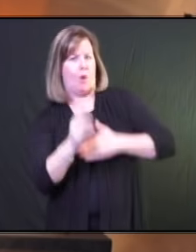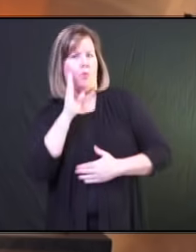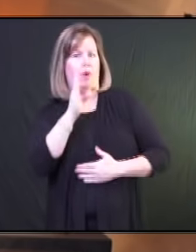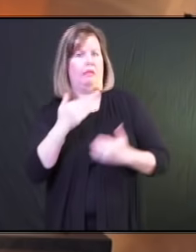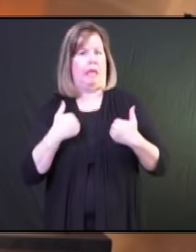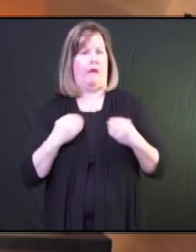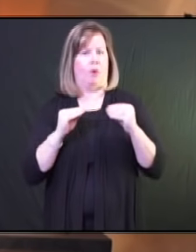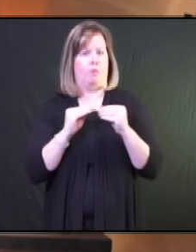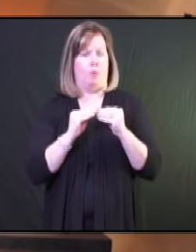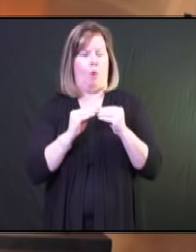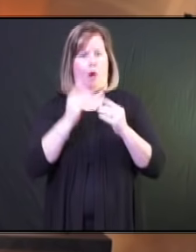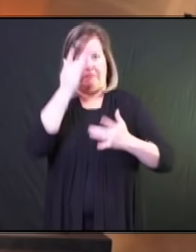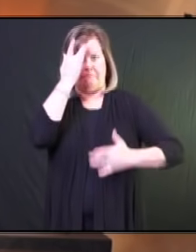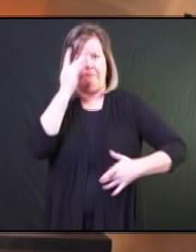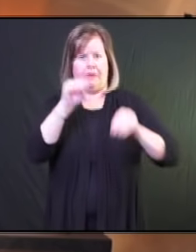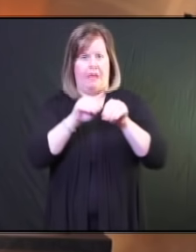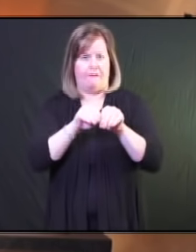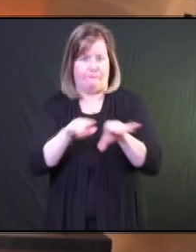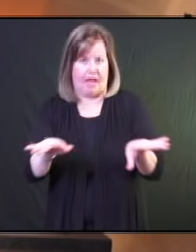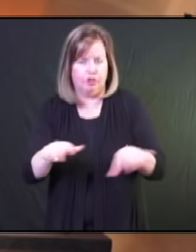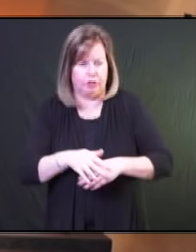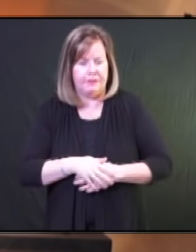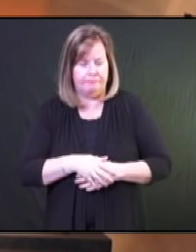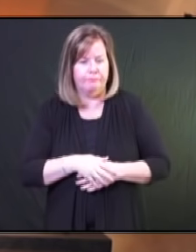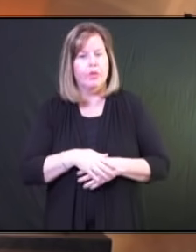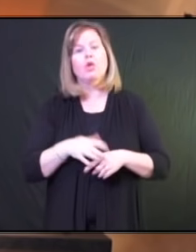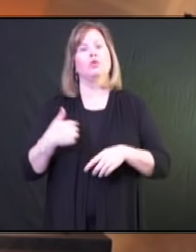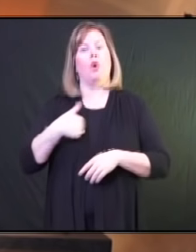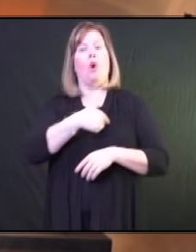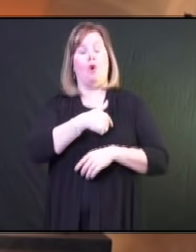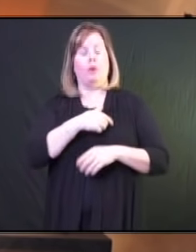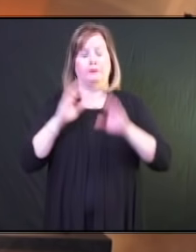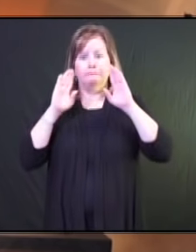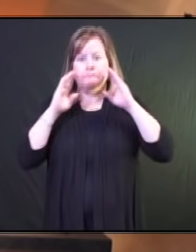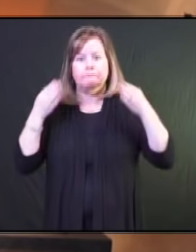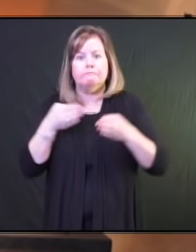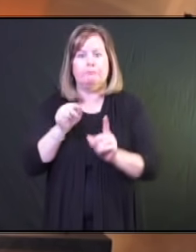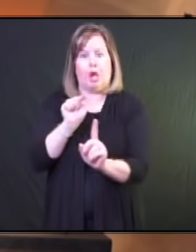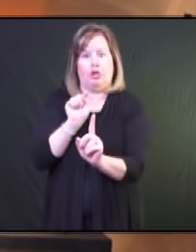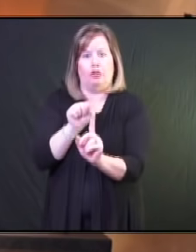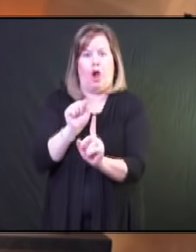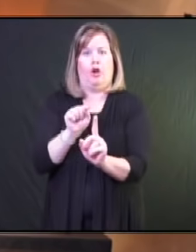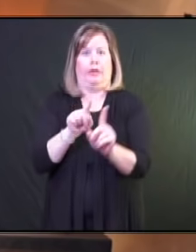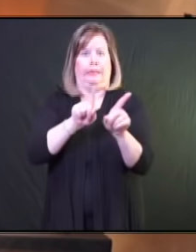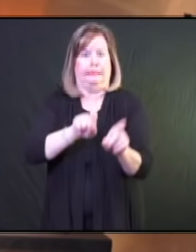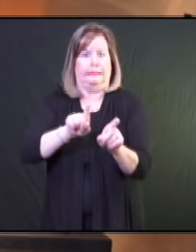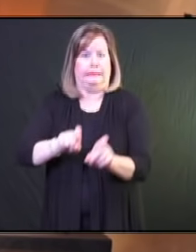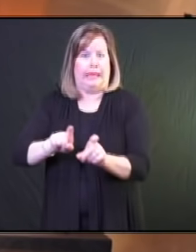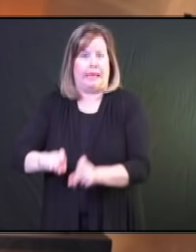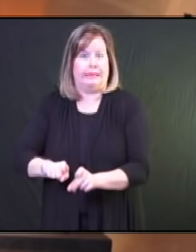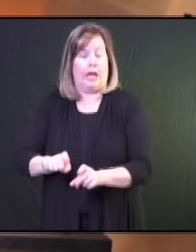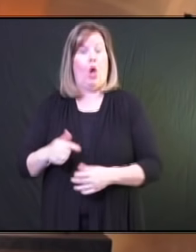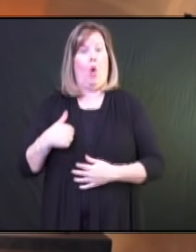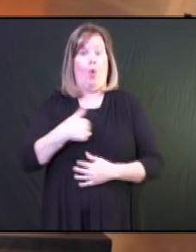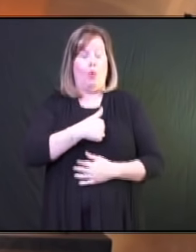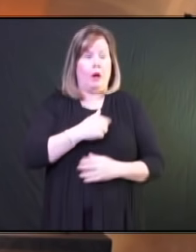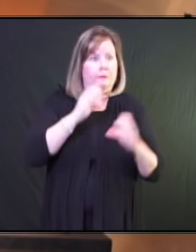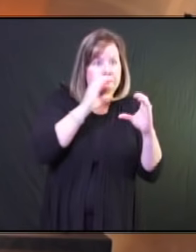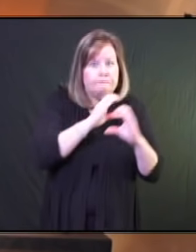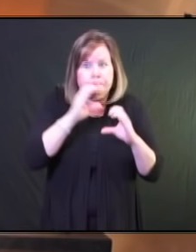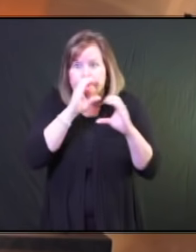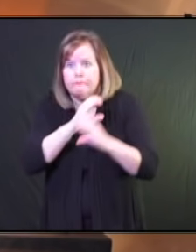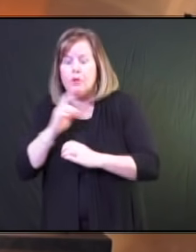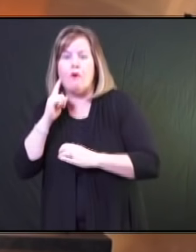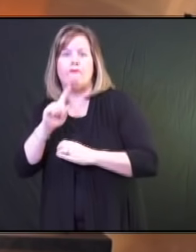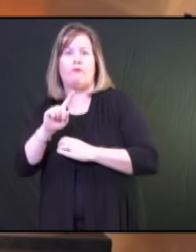infection. And so as we do this very targeted testing, and again, we are hunting for illness, we're hunting for